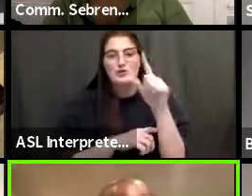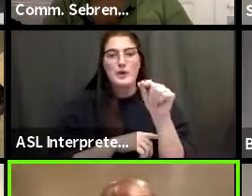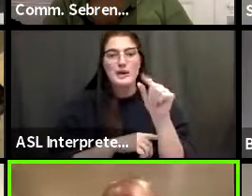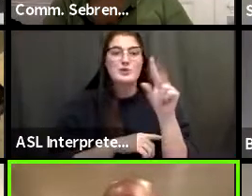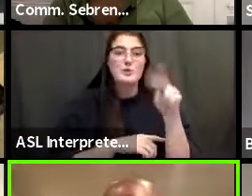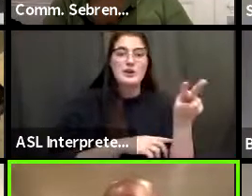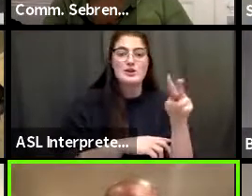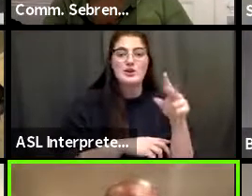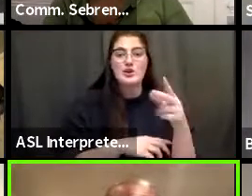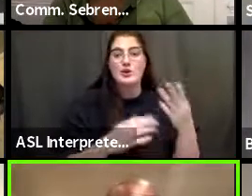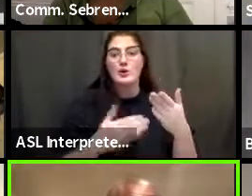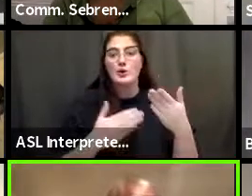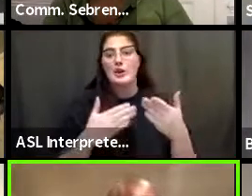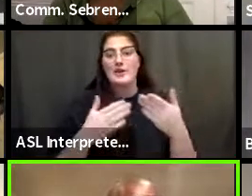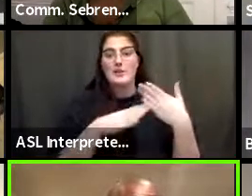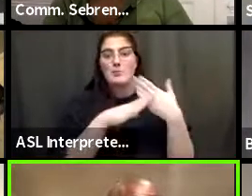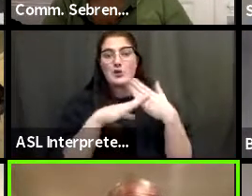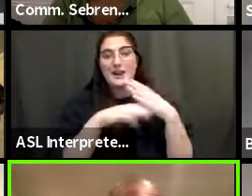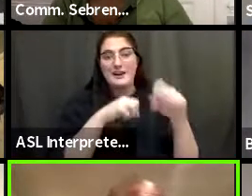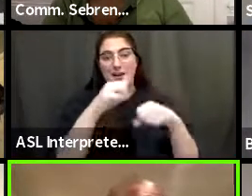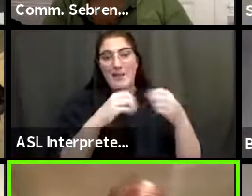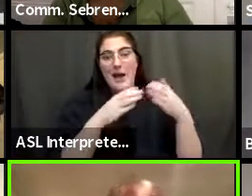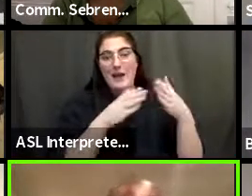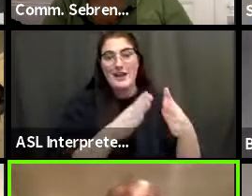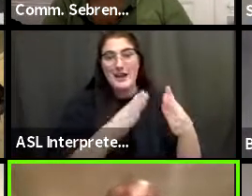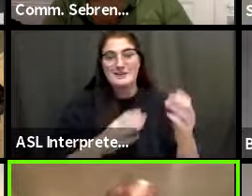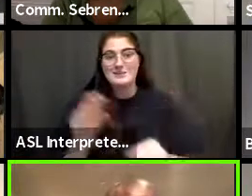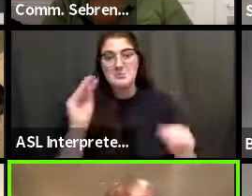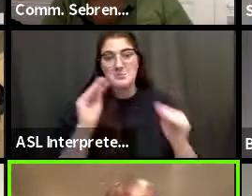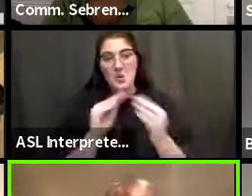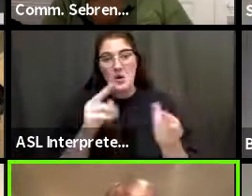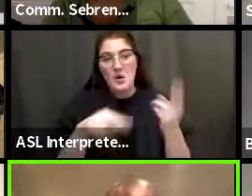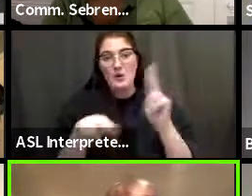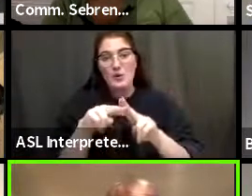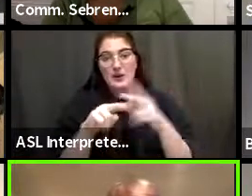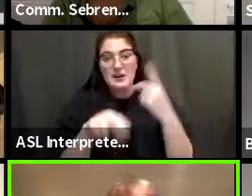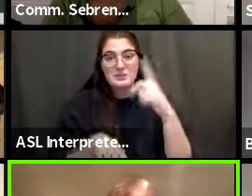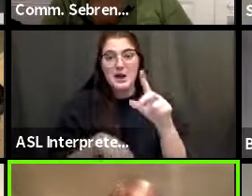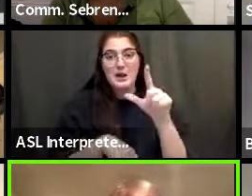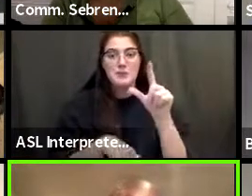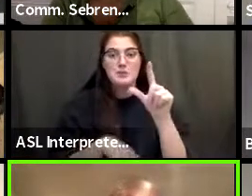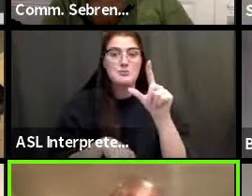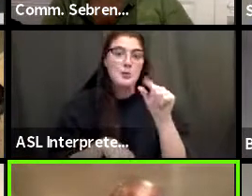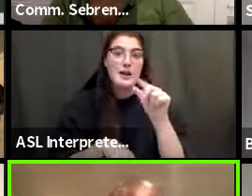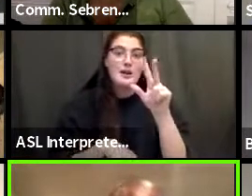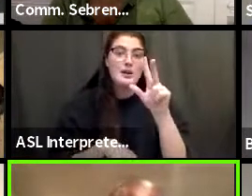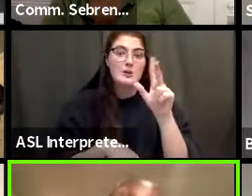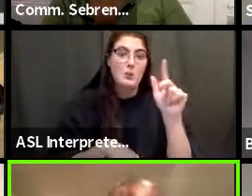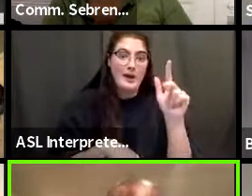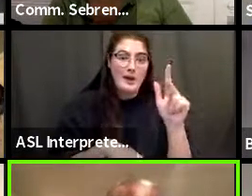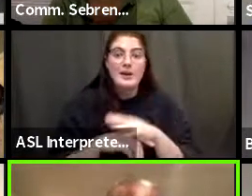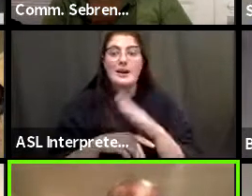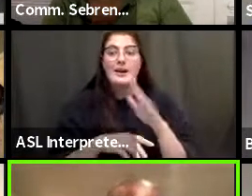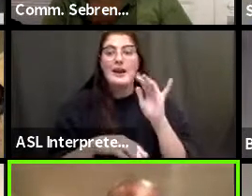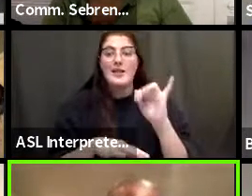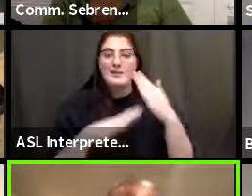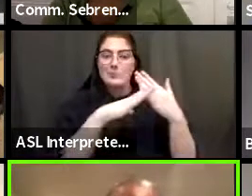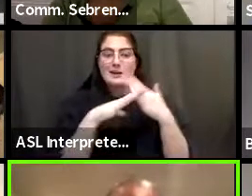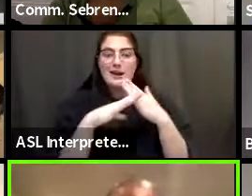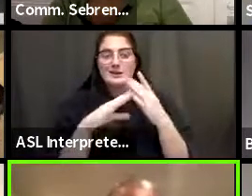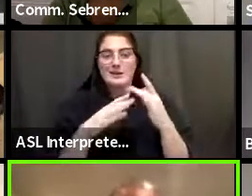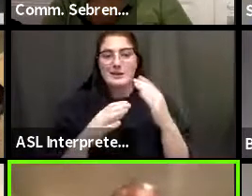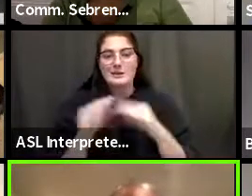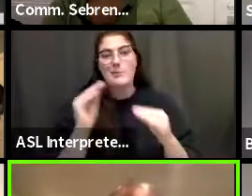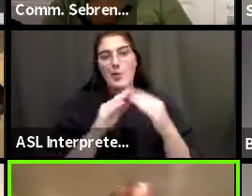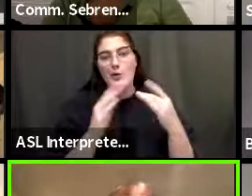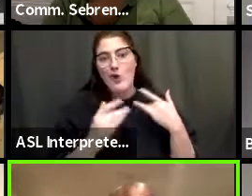years of protected bike lanes, which we're really excited about. That also has a form and a way of really protecting our most vulnerable users on the